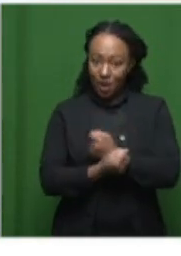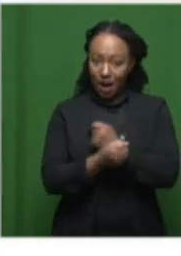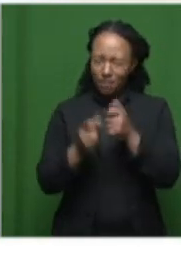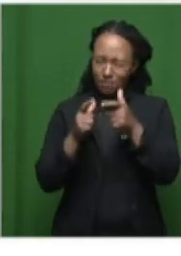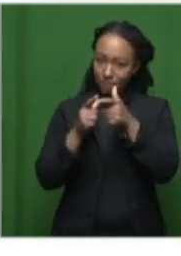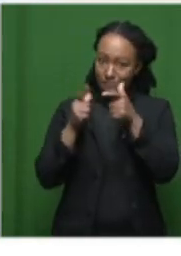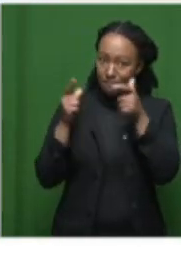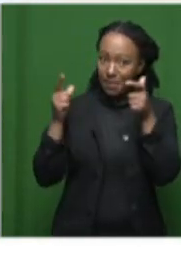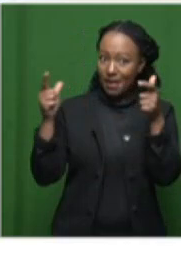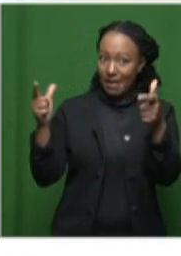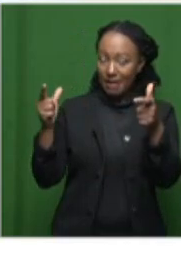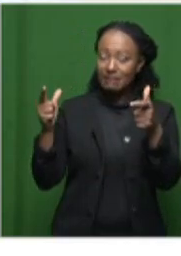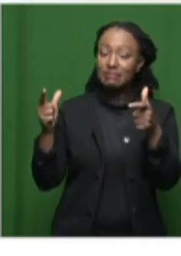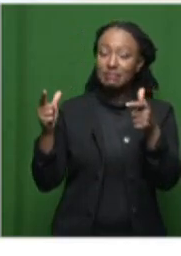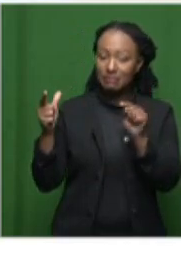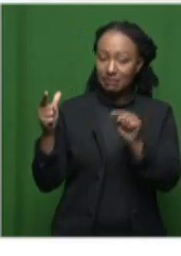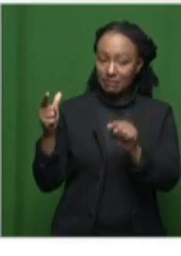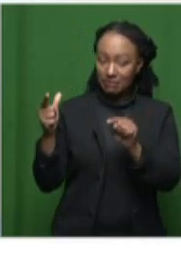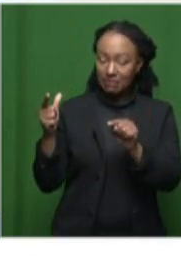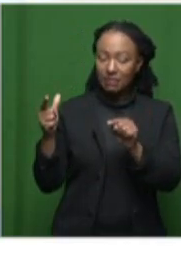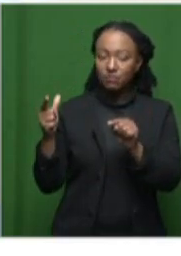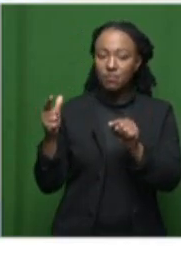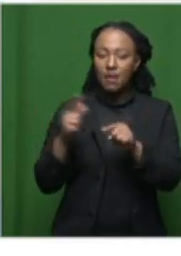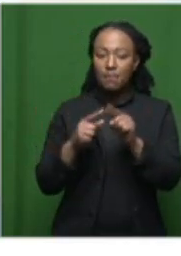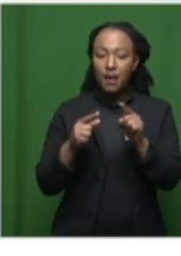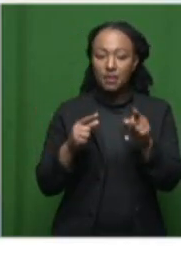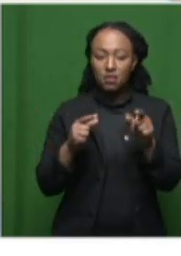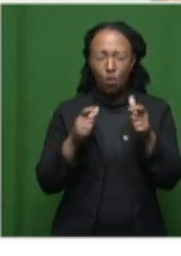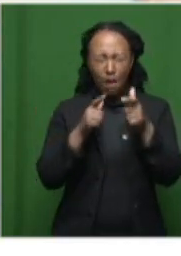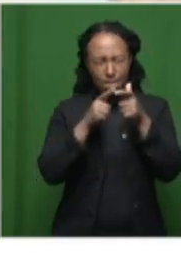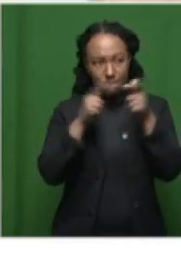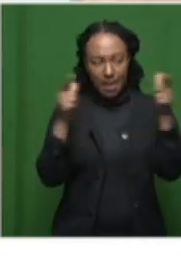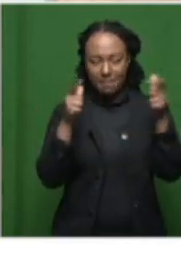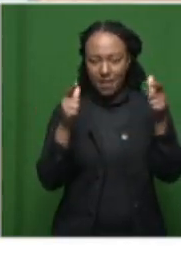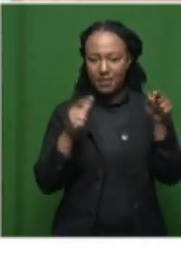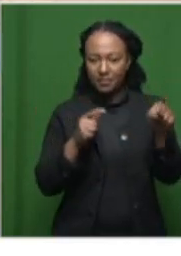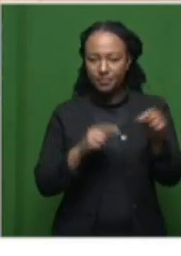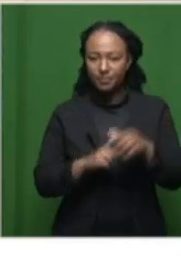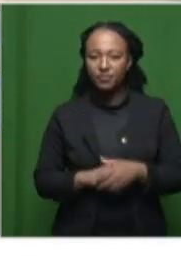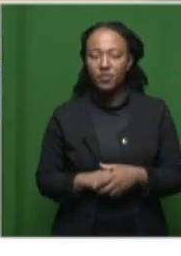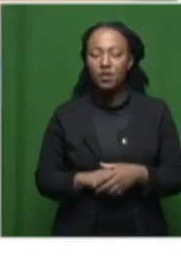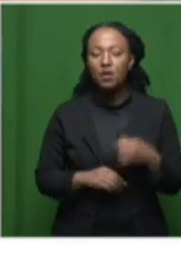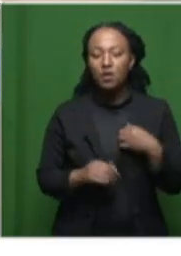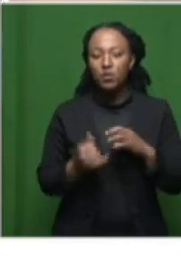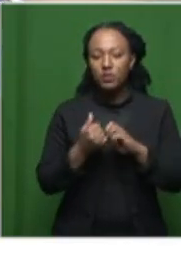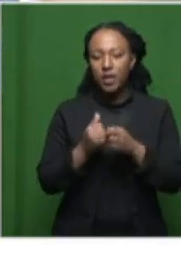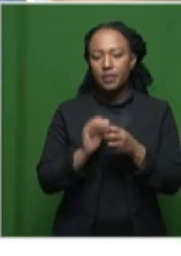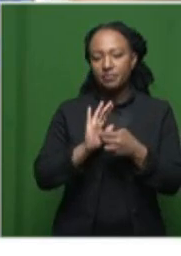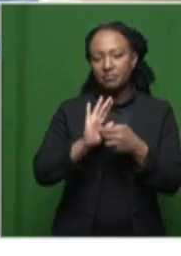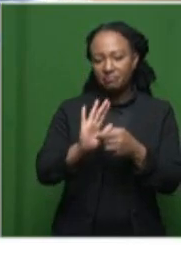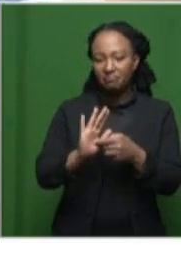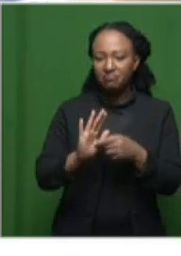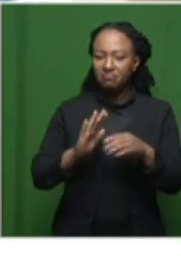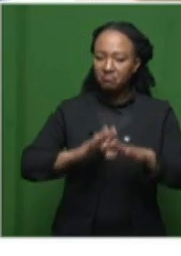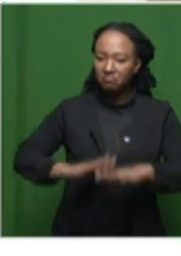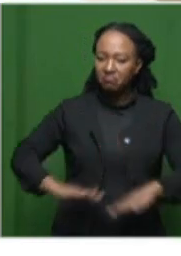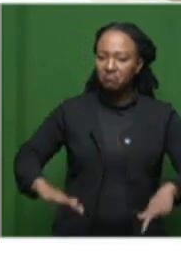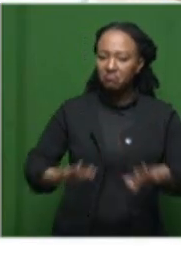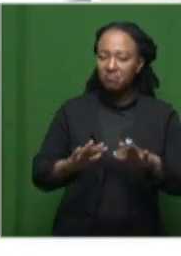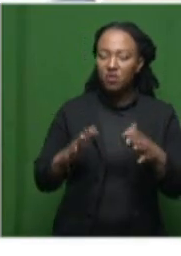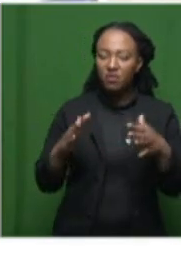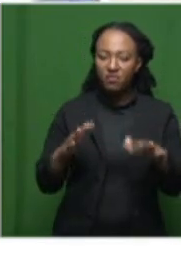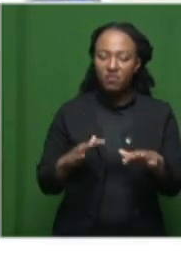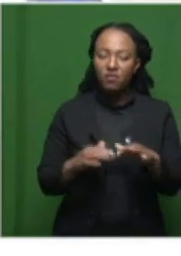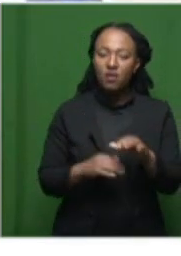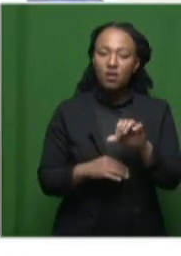as you referred to, but just on a slightly larger scale. And that's what we're demonstrating on our display floor over here, how we capture